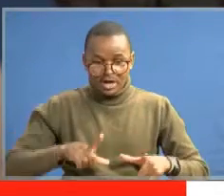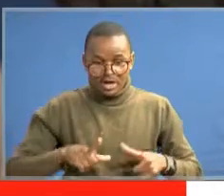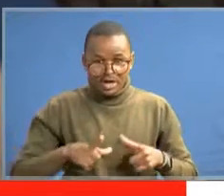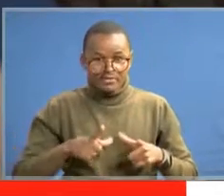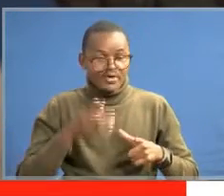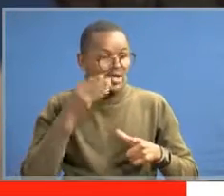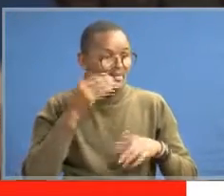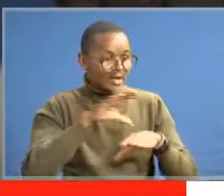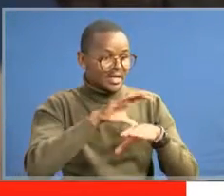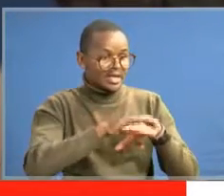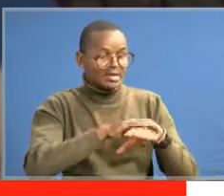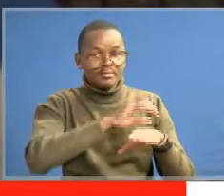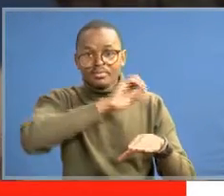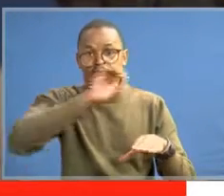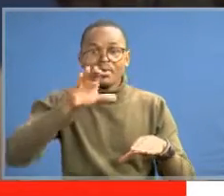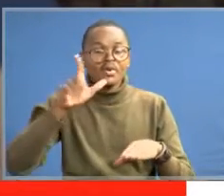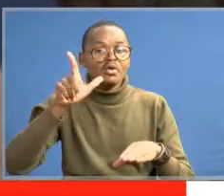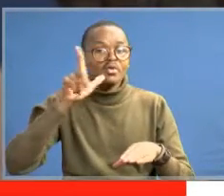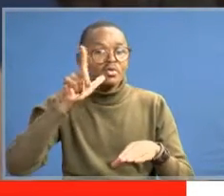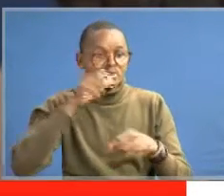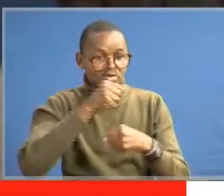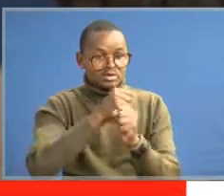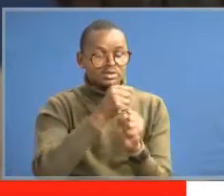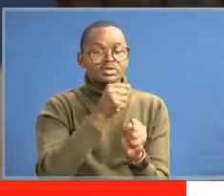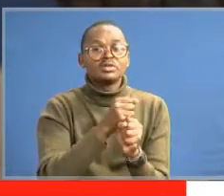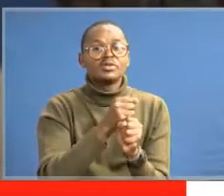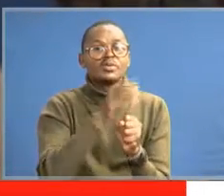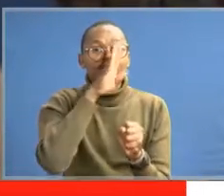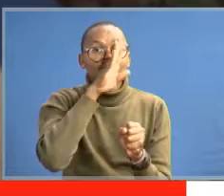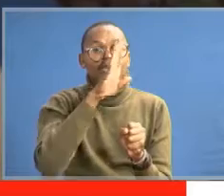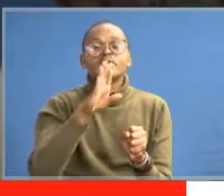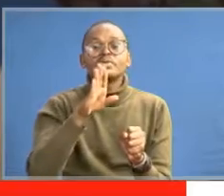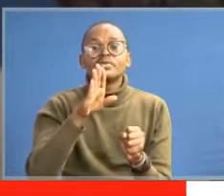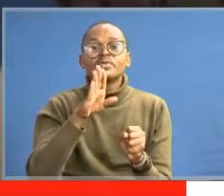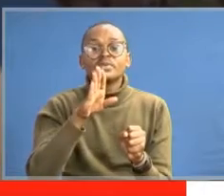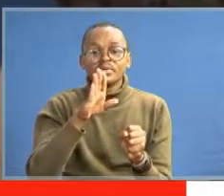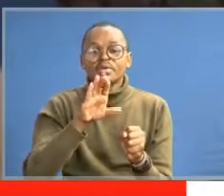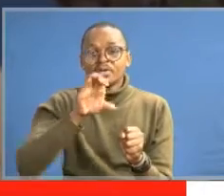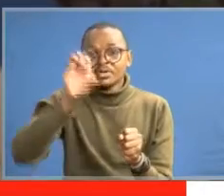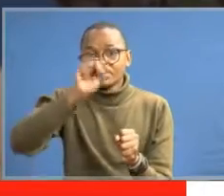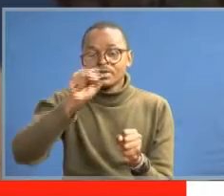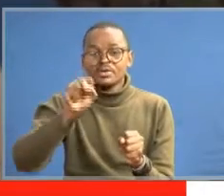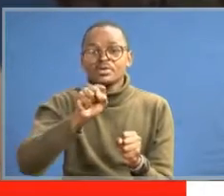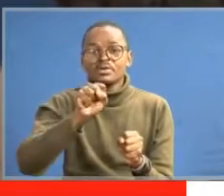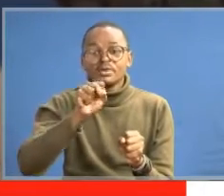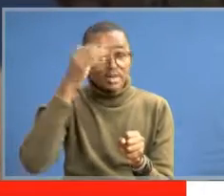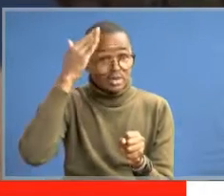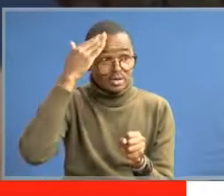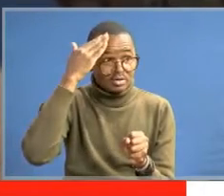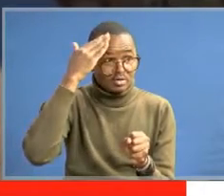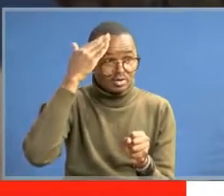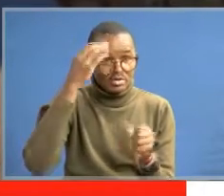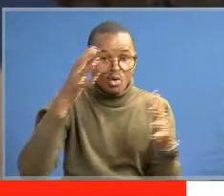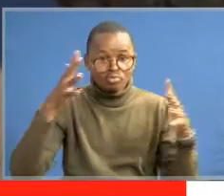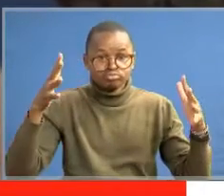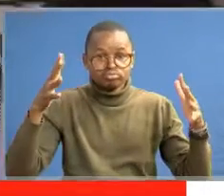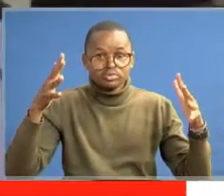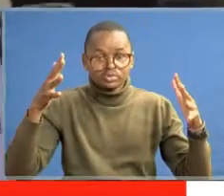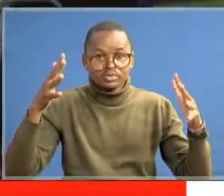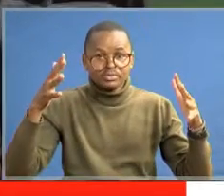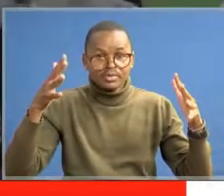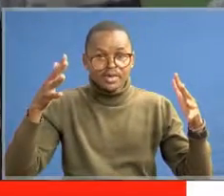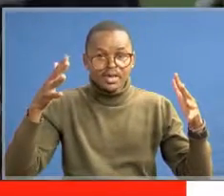And we took some of them to London. They would wear the headsets and be in London and be in the States. And you know, you broaden someone's